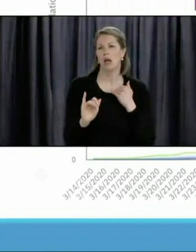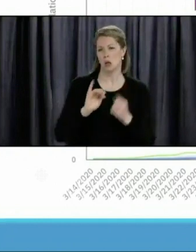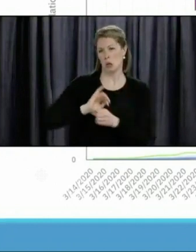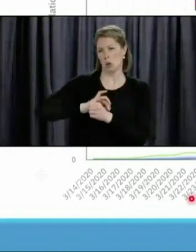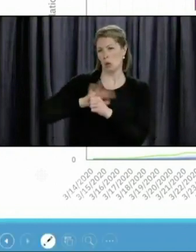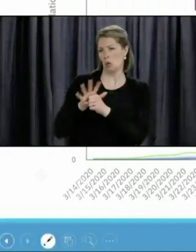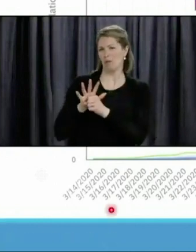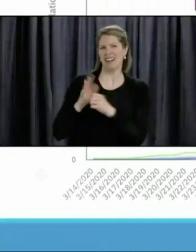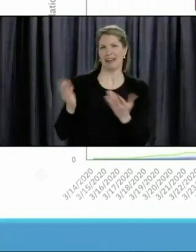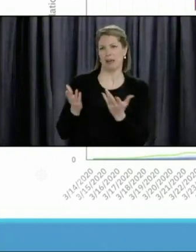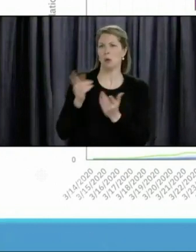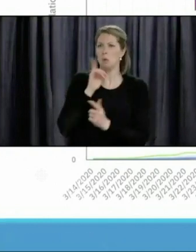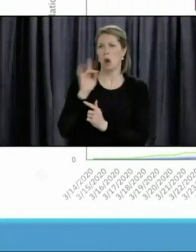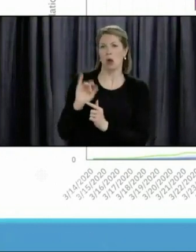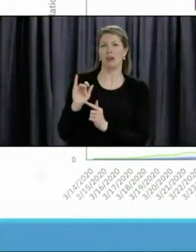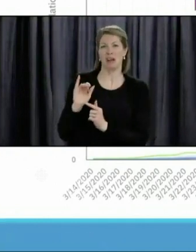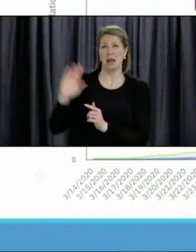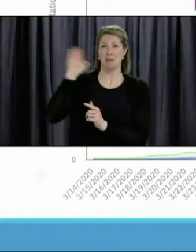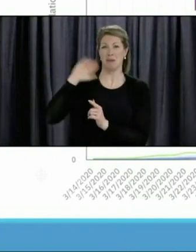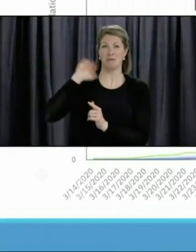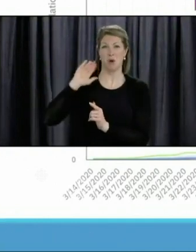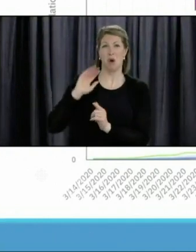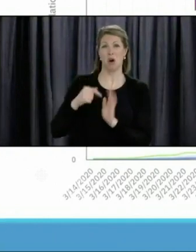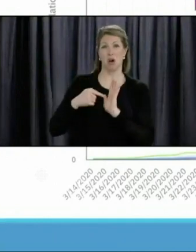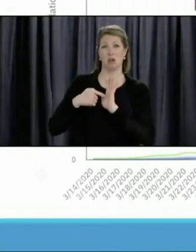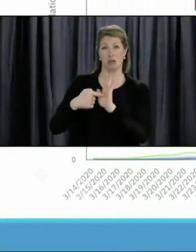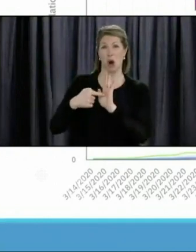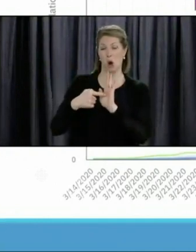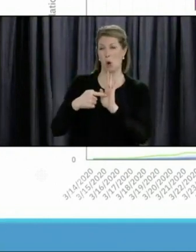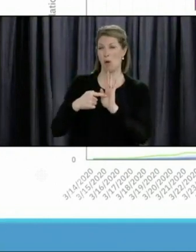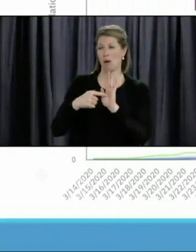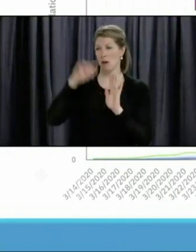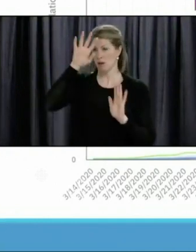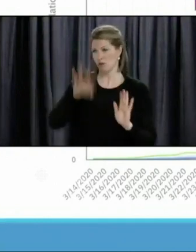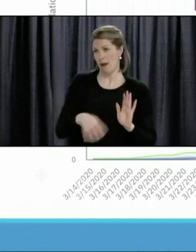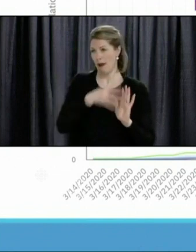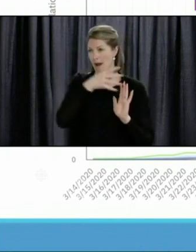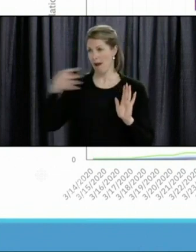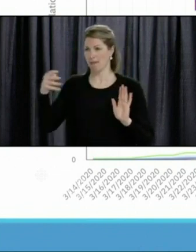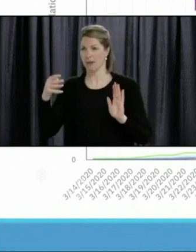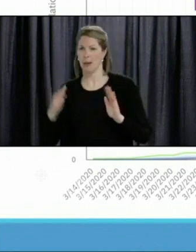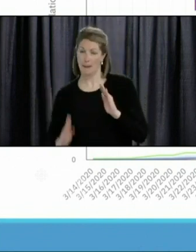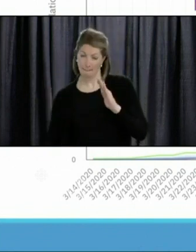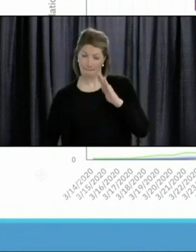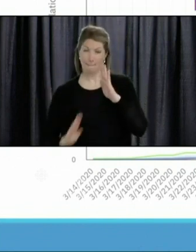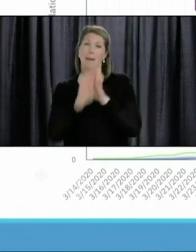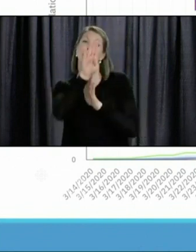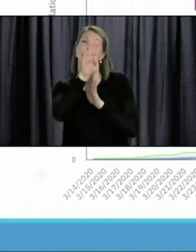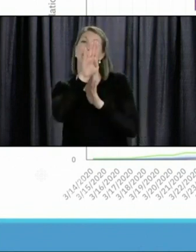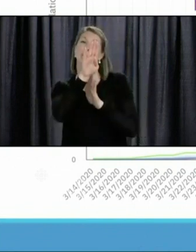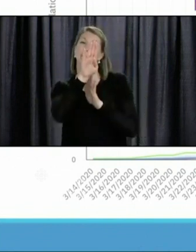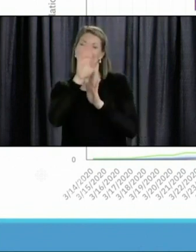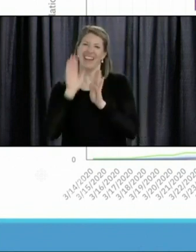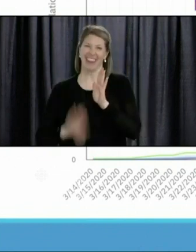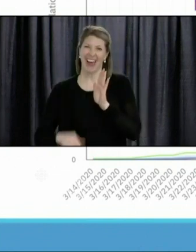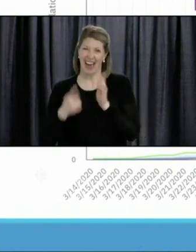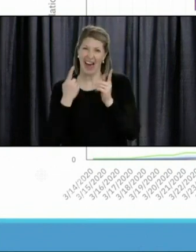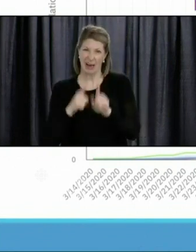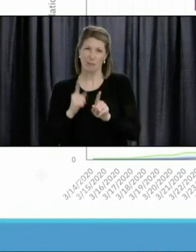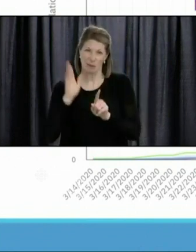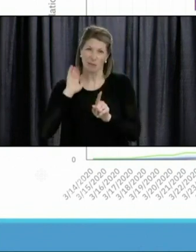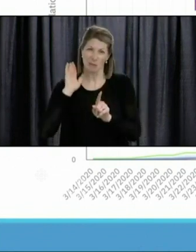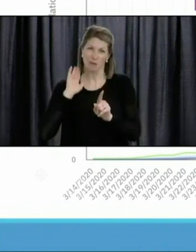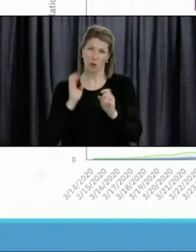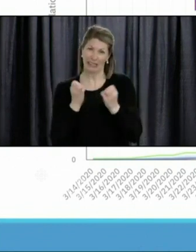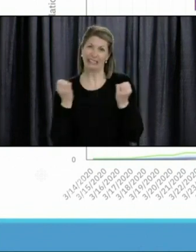Newfoundland. So we initially had a rapid rise in cases, very swift public health measures, there was flattening of the curve,